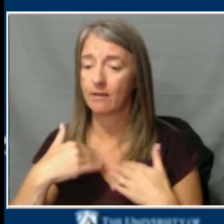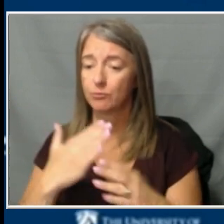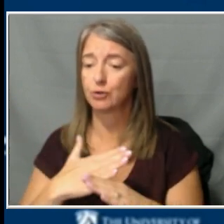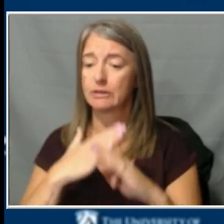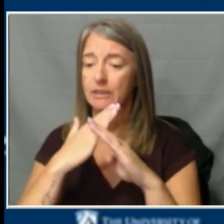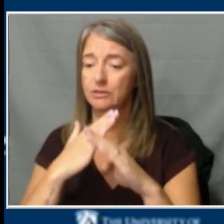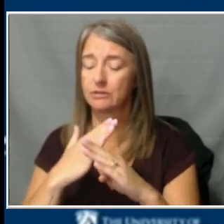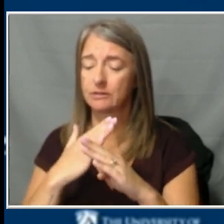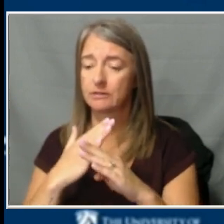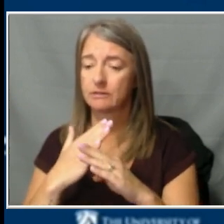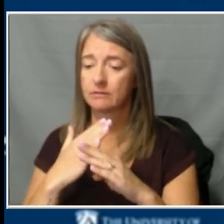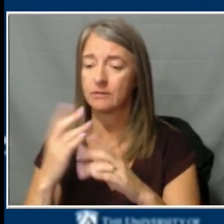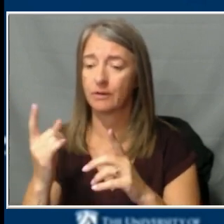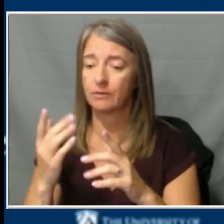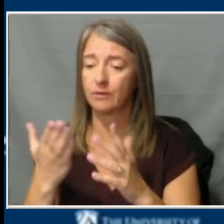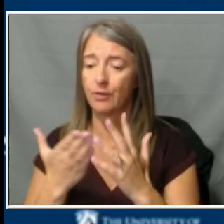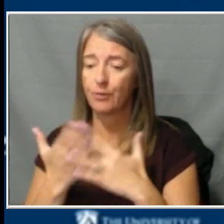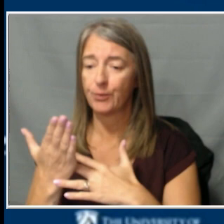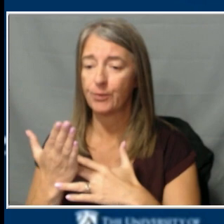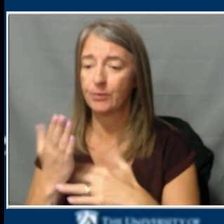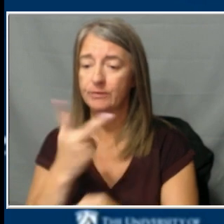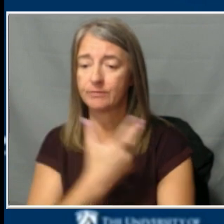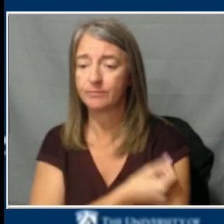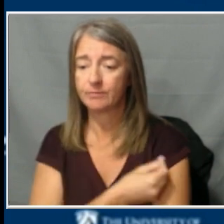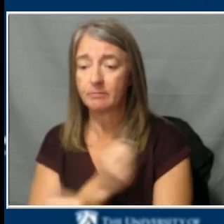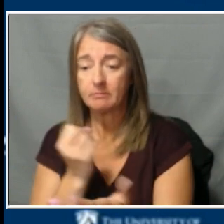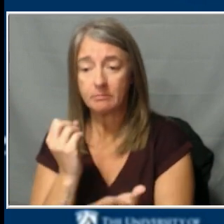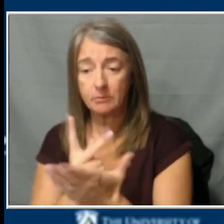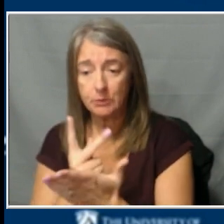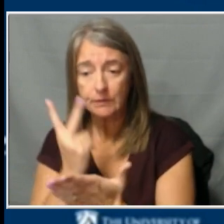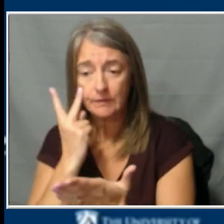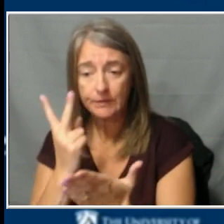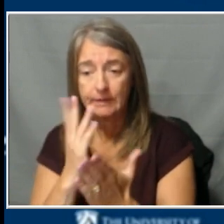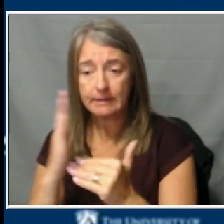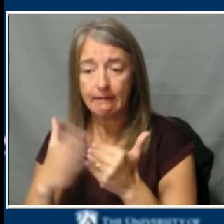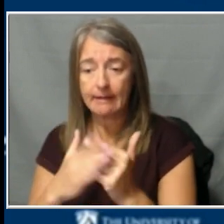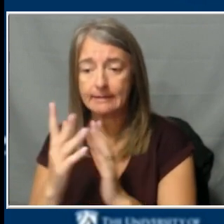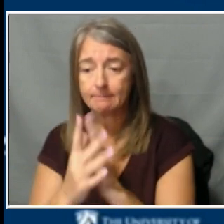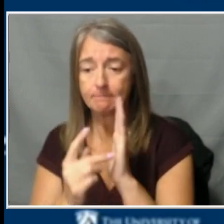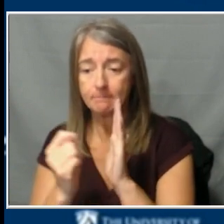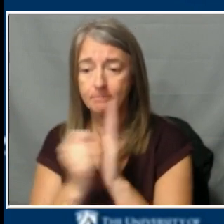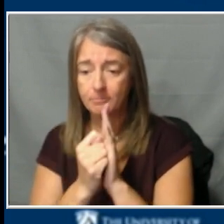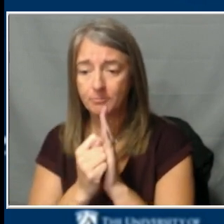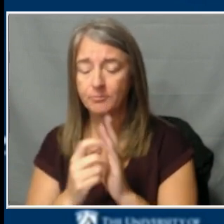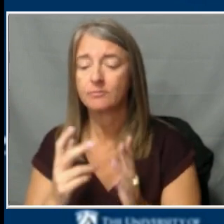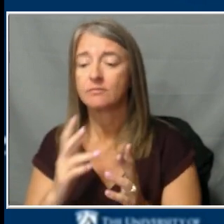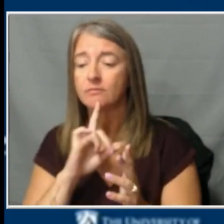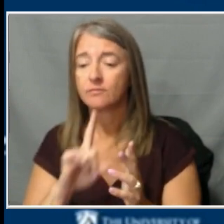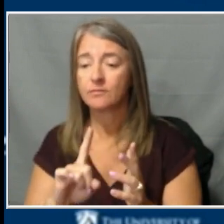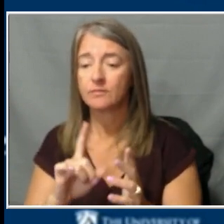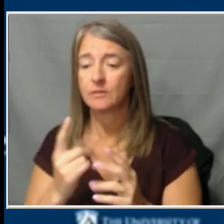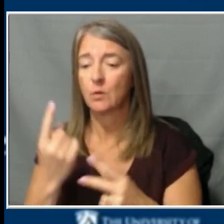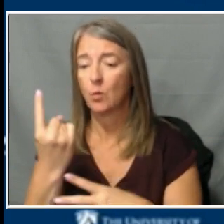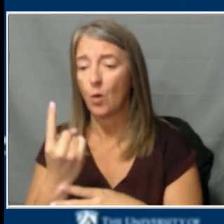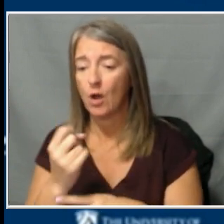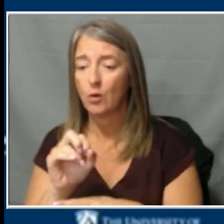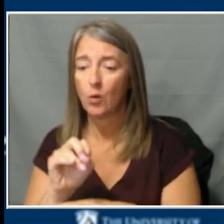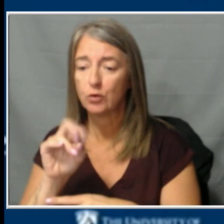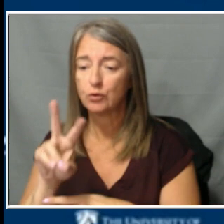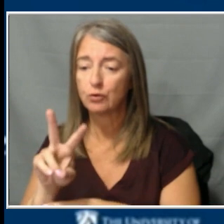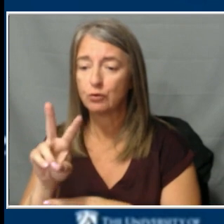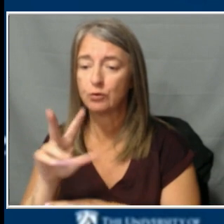protections coming down the pike and maybe will be approved for this next season. That is at least one, if not maybe